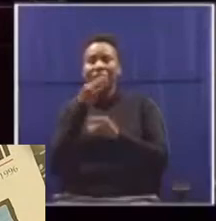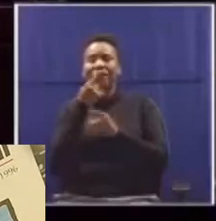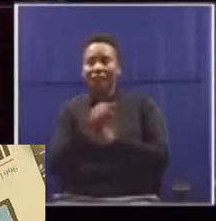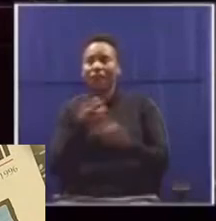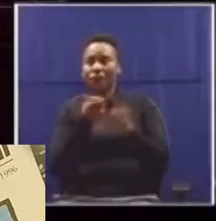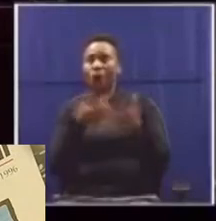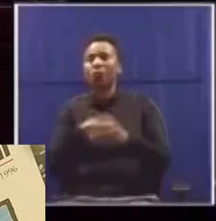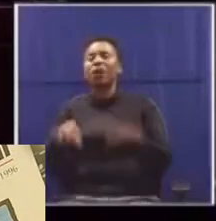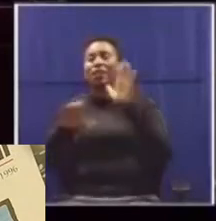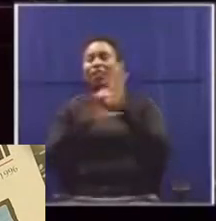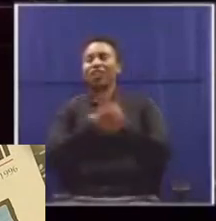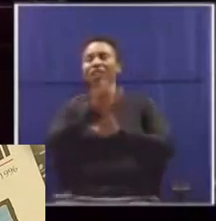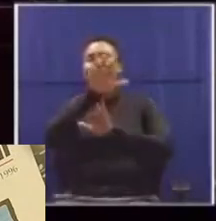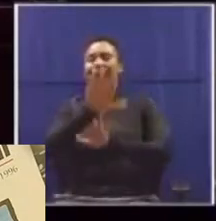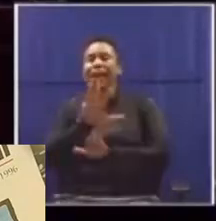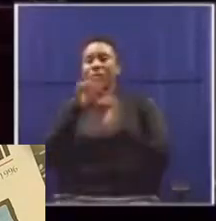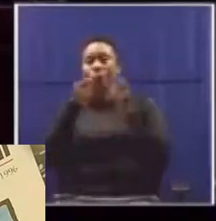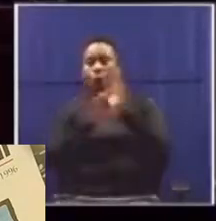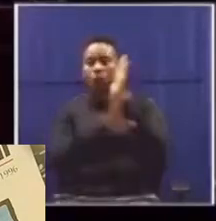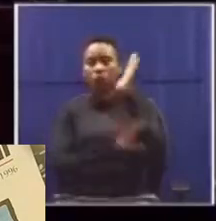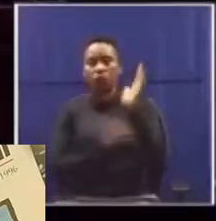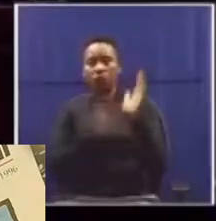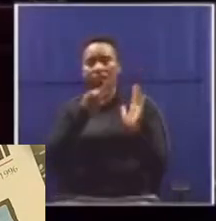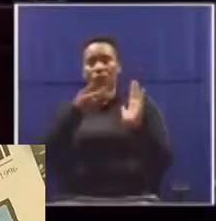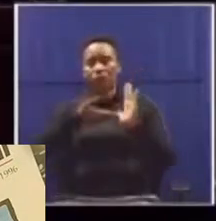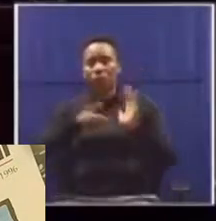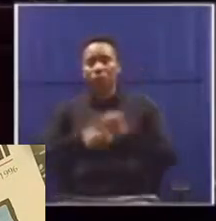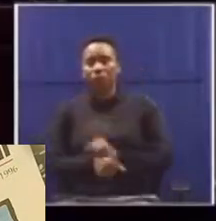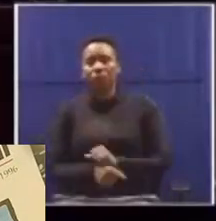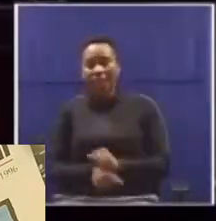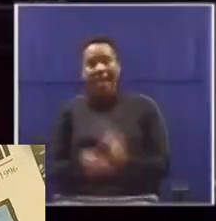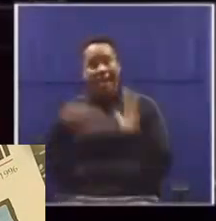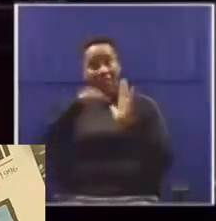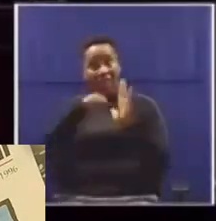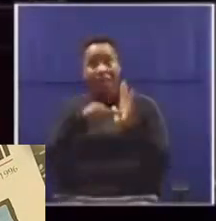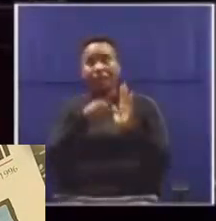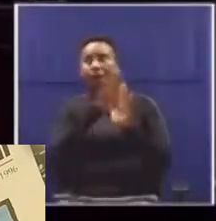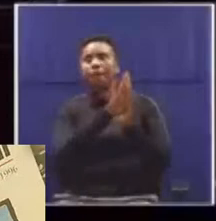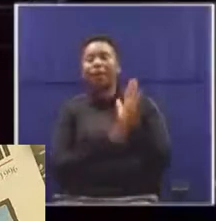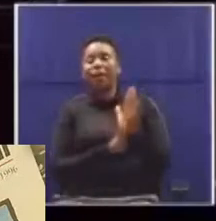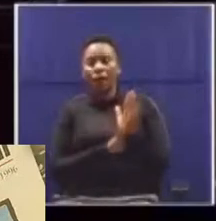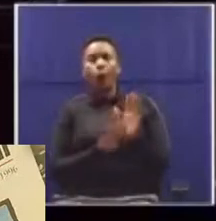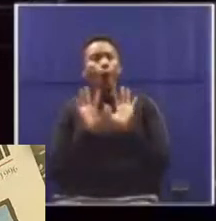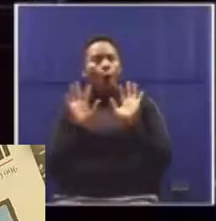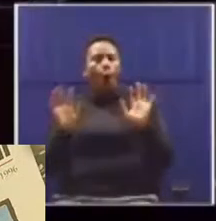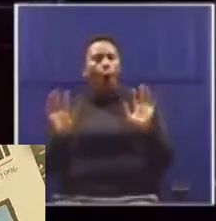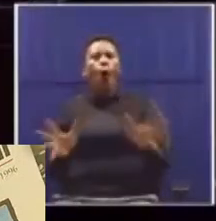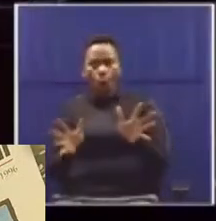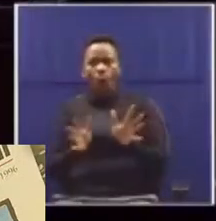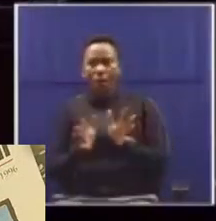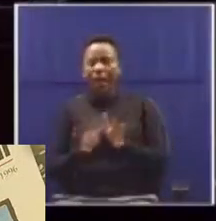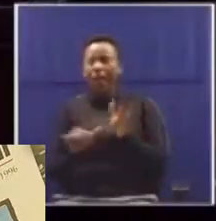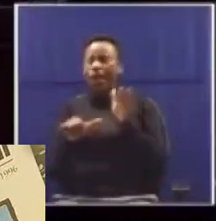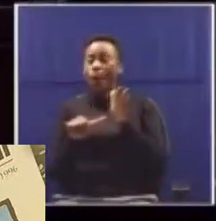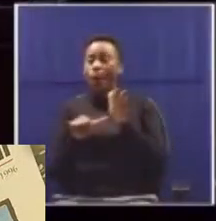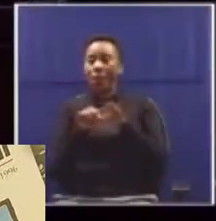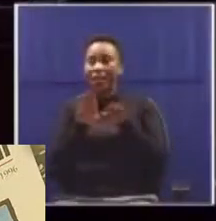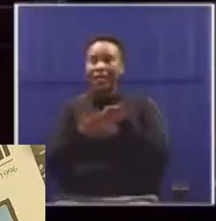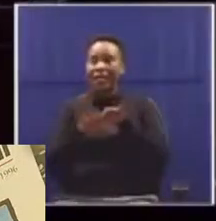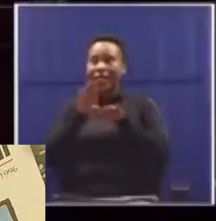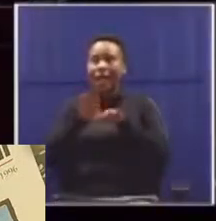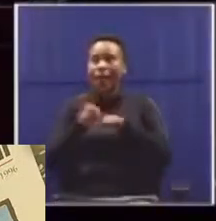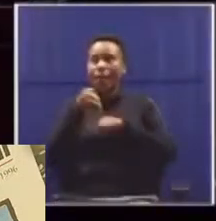9 of the Constitution this pill not only takes a crucial step